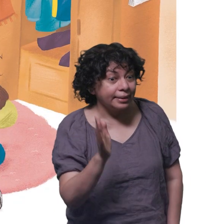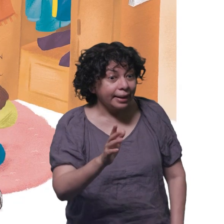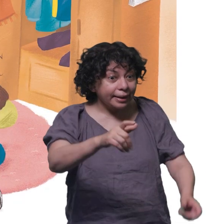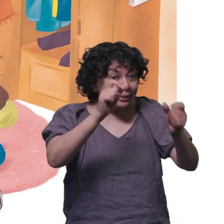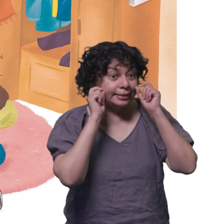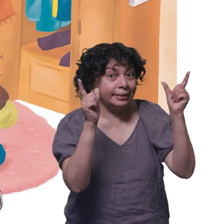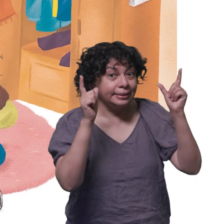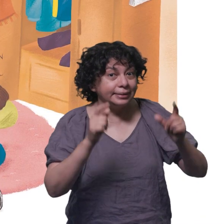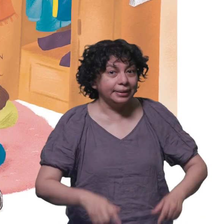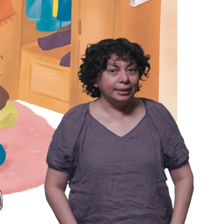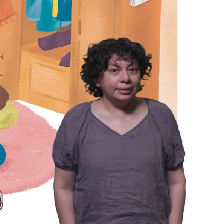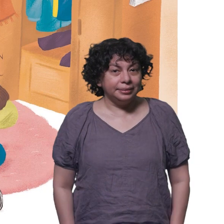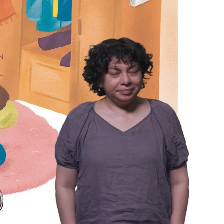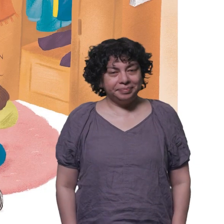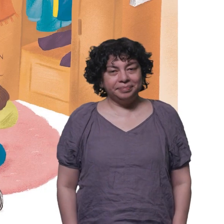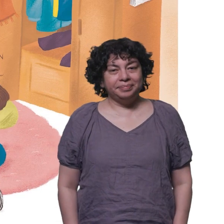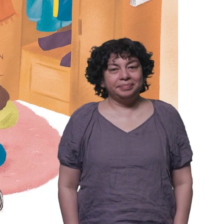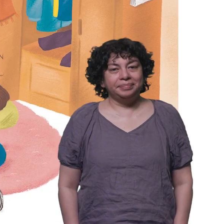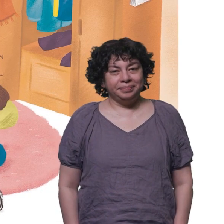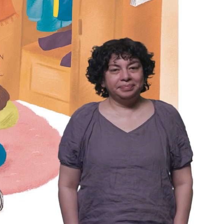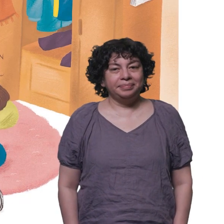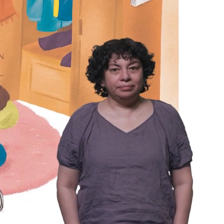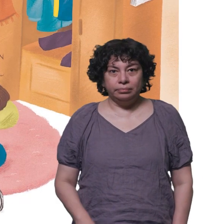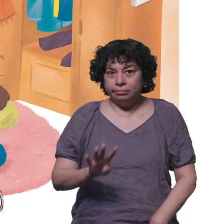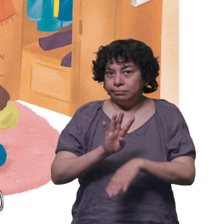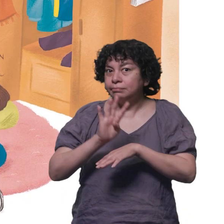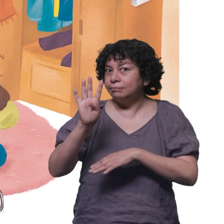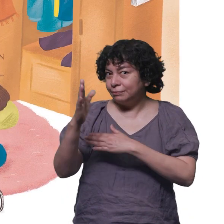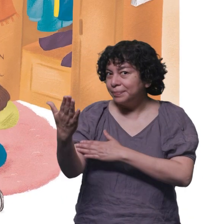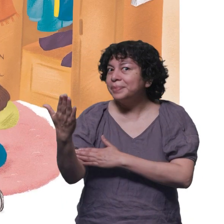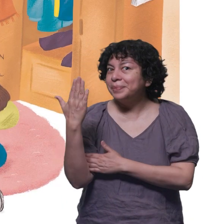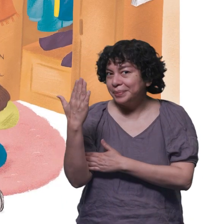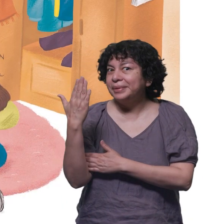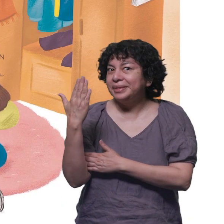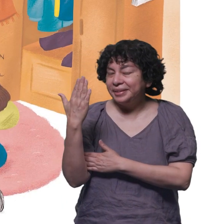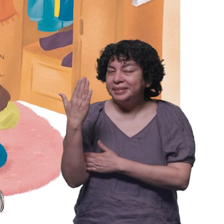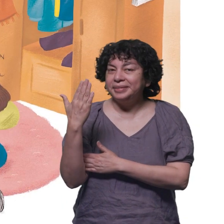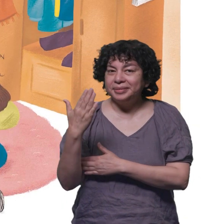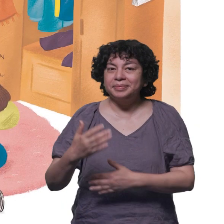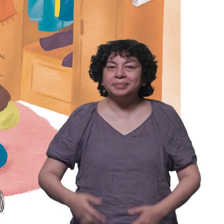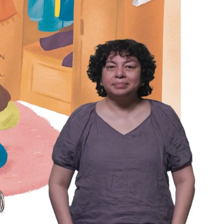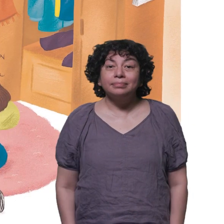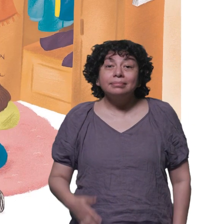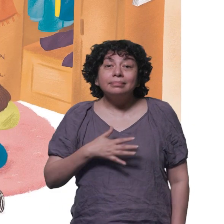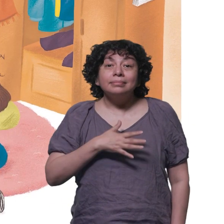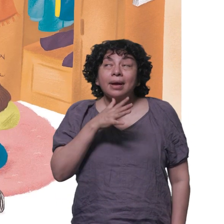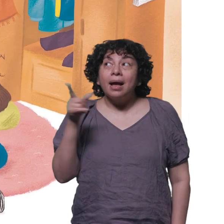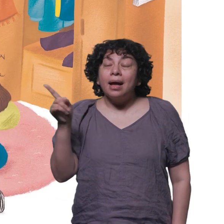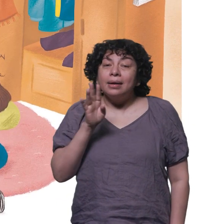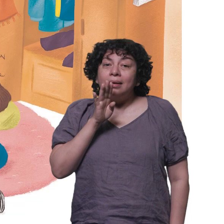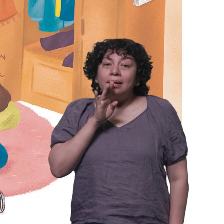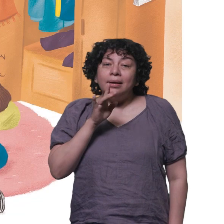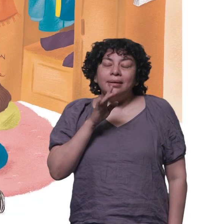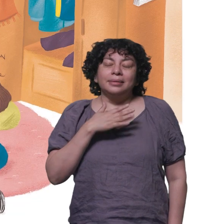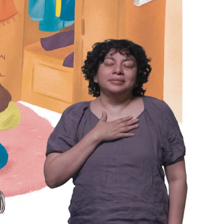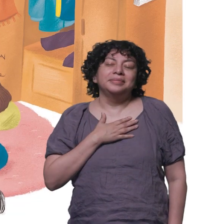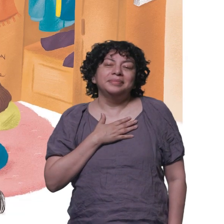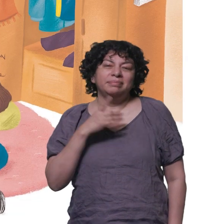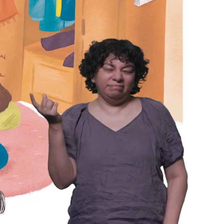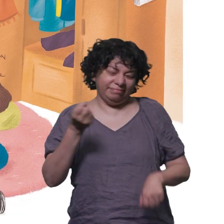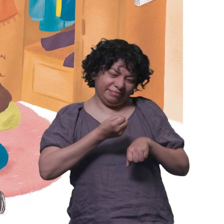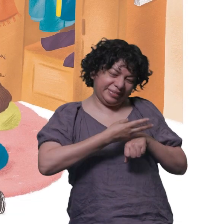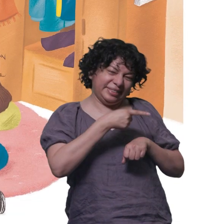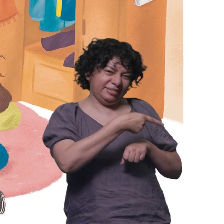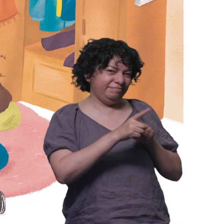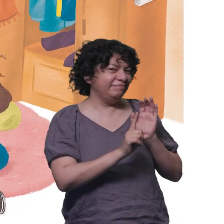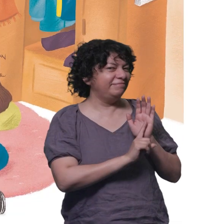Ya, levántese! It's 4 in the morning. Mommy's voice makes my ears happier